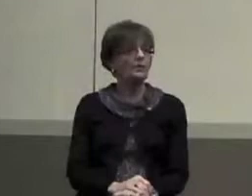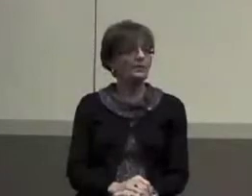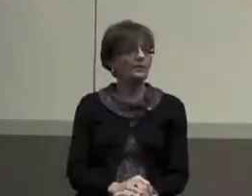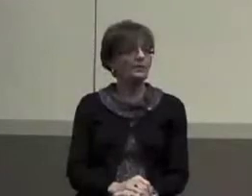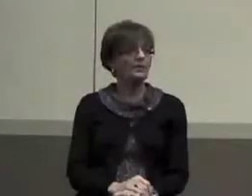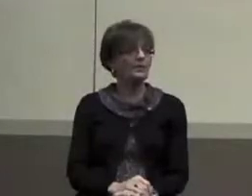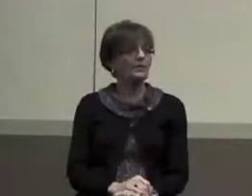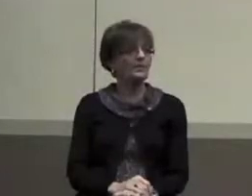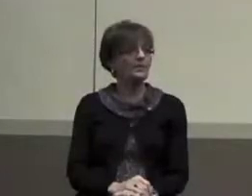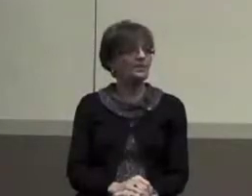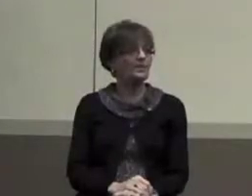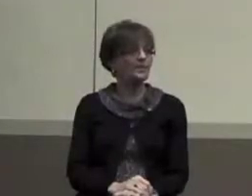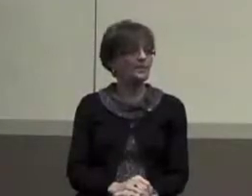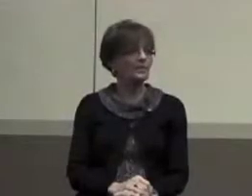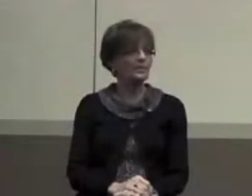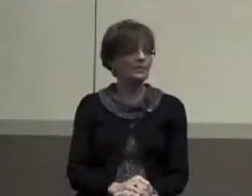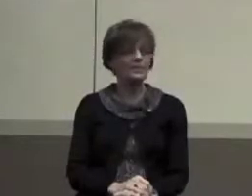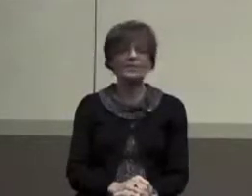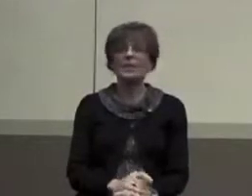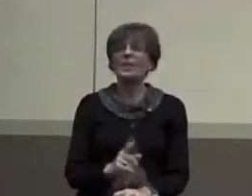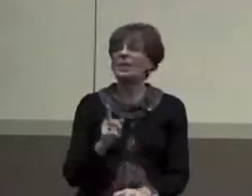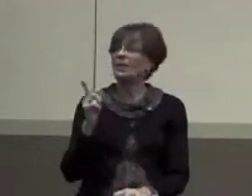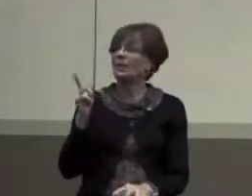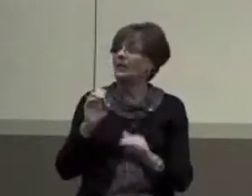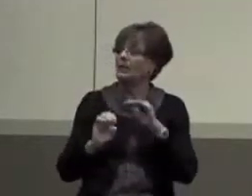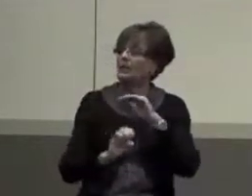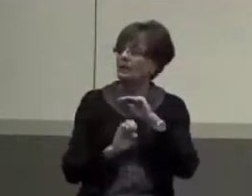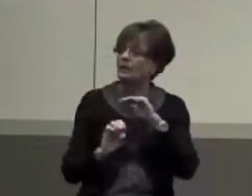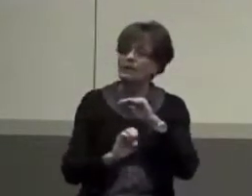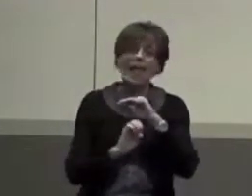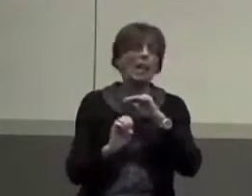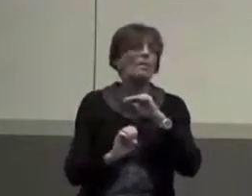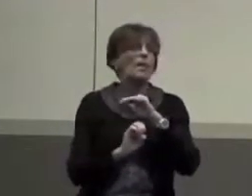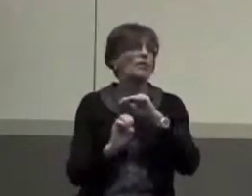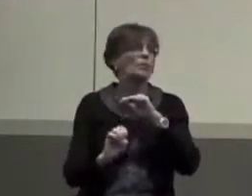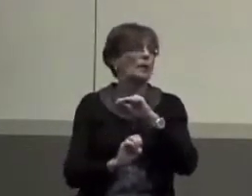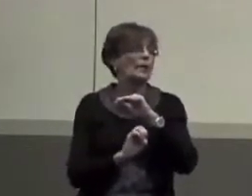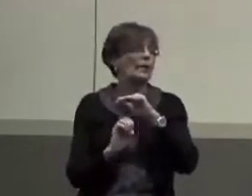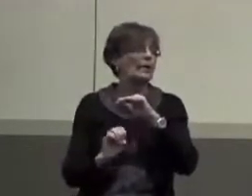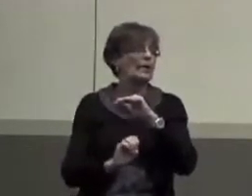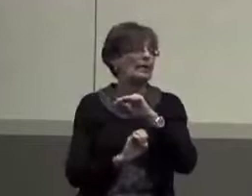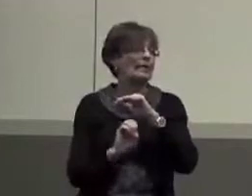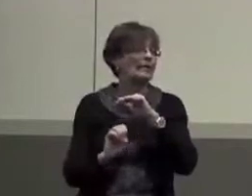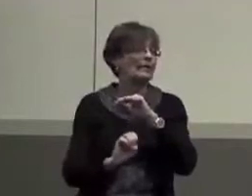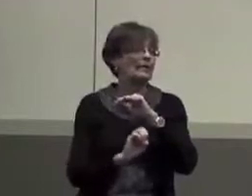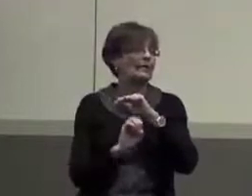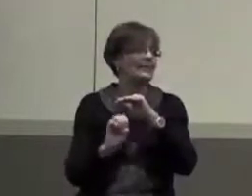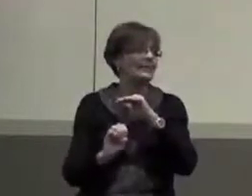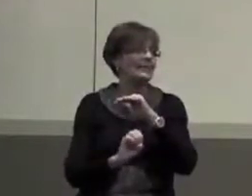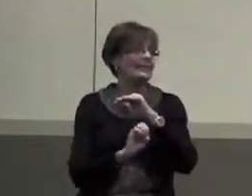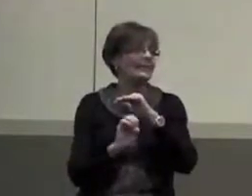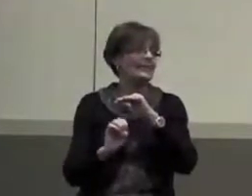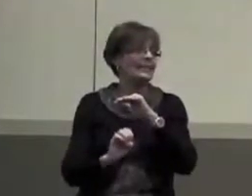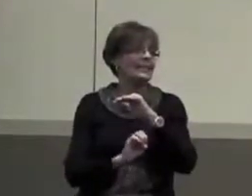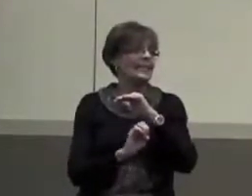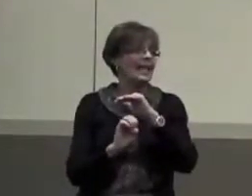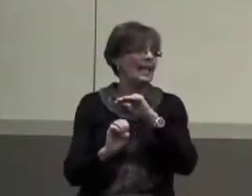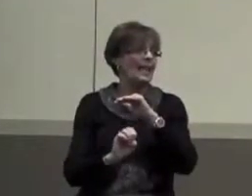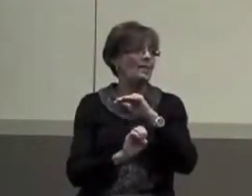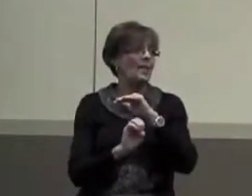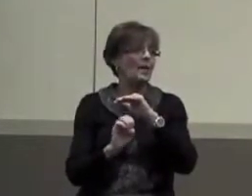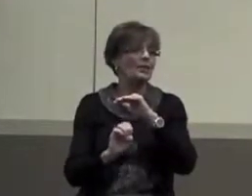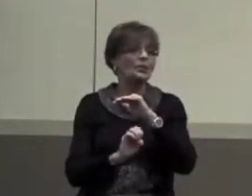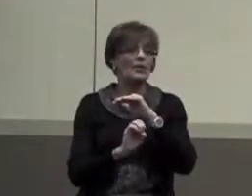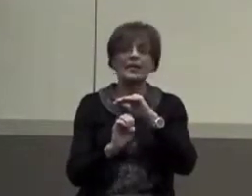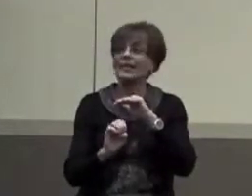in line. Are you in elementary or are you? Okay. So when you have littler kids, probably takes a lot of effort